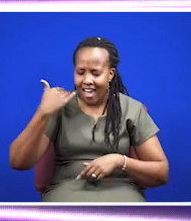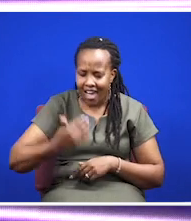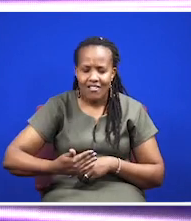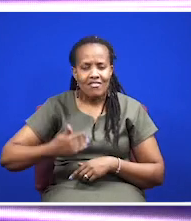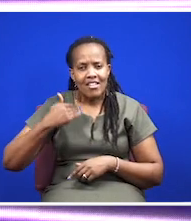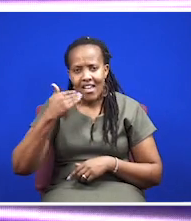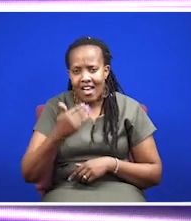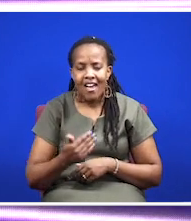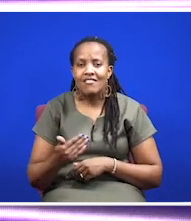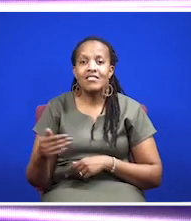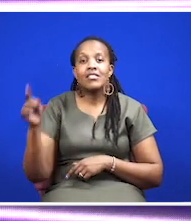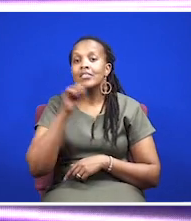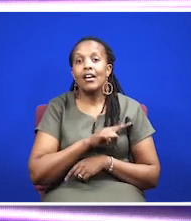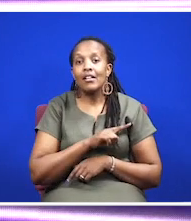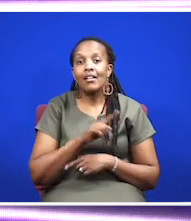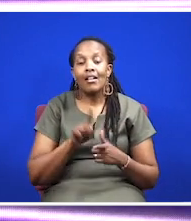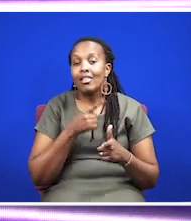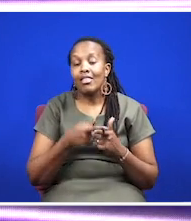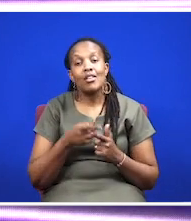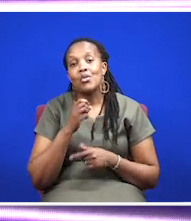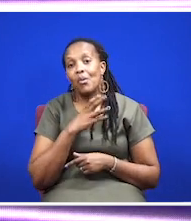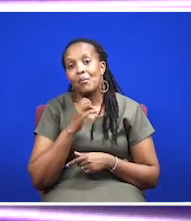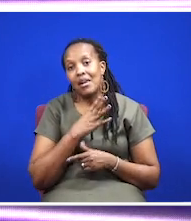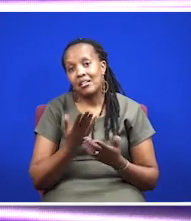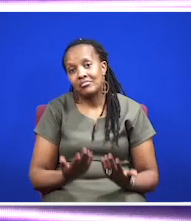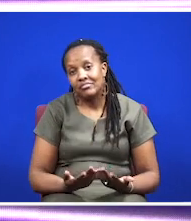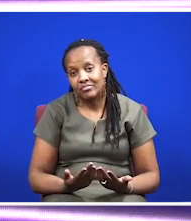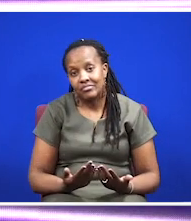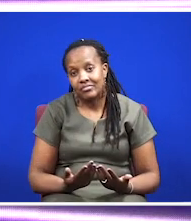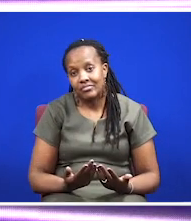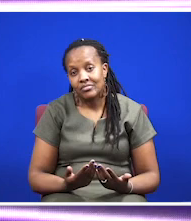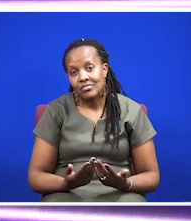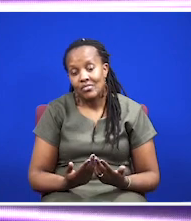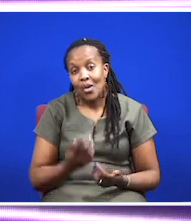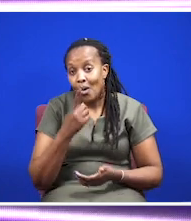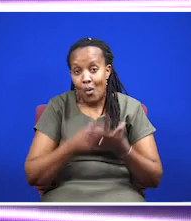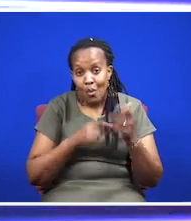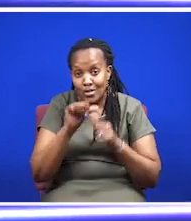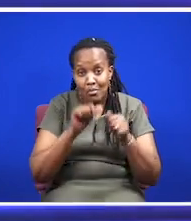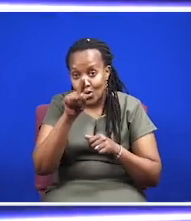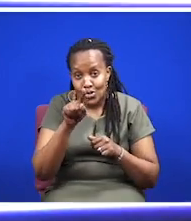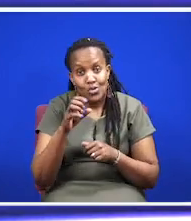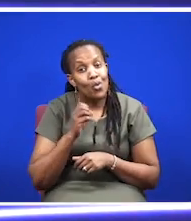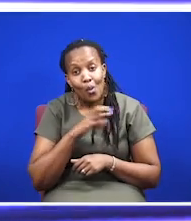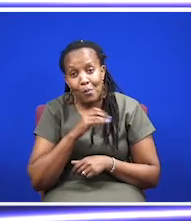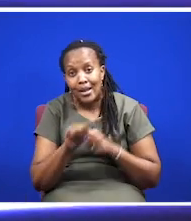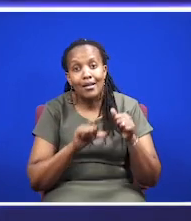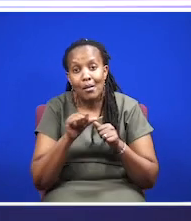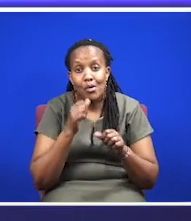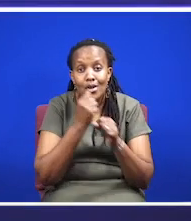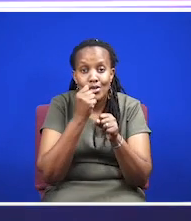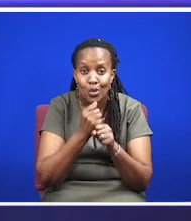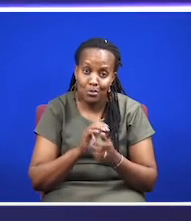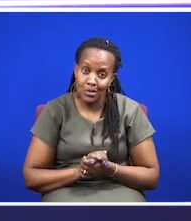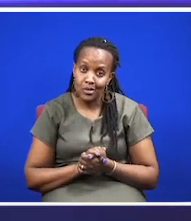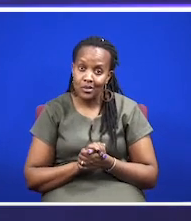is what they are complaining about. I wish I was not alive. What about you that is complaining about a job? Yet there are so